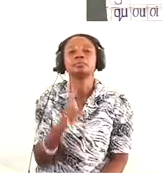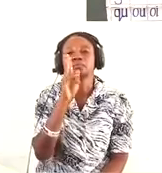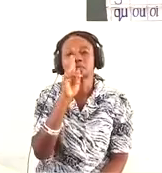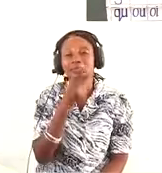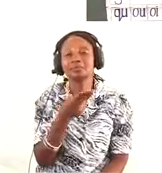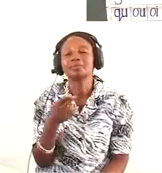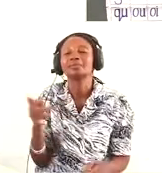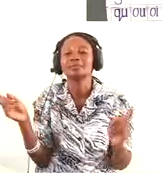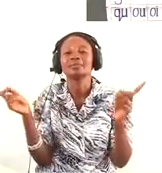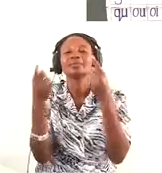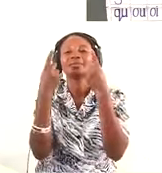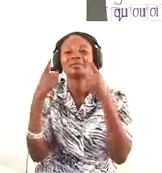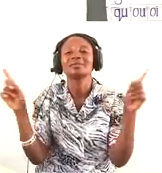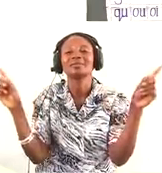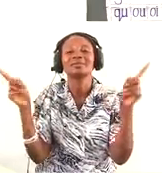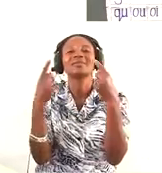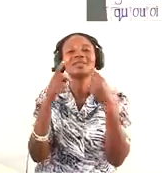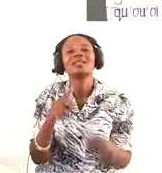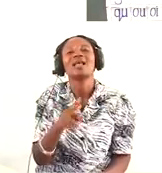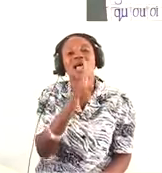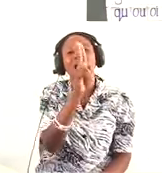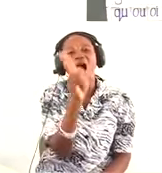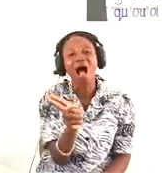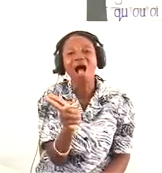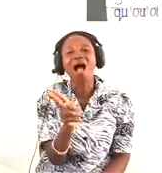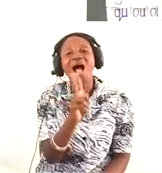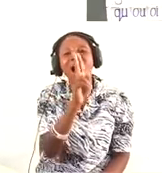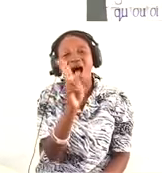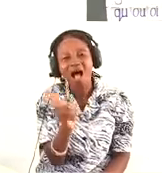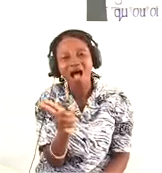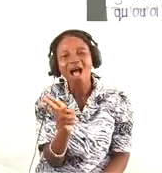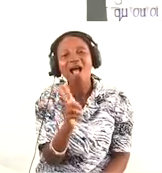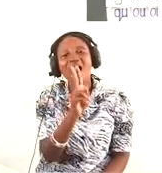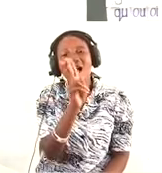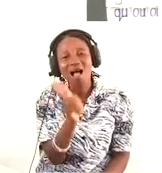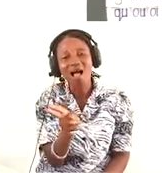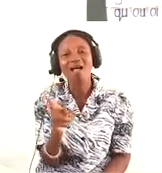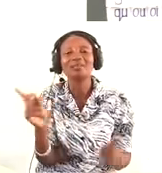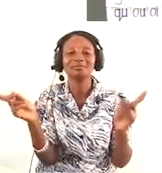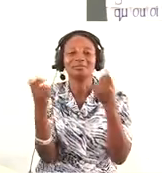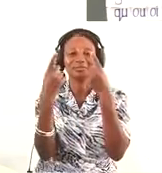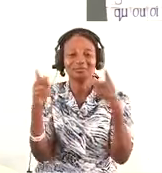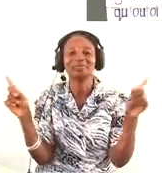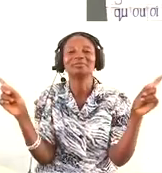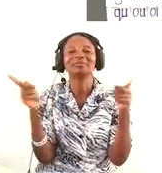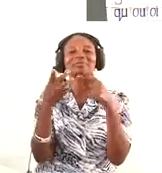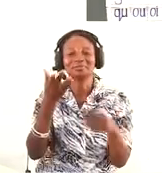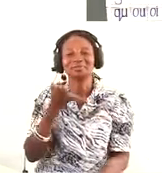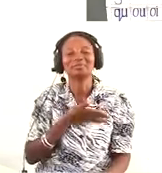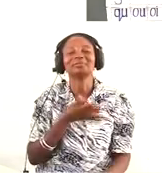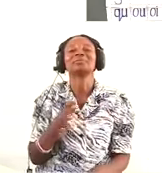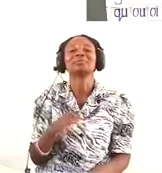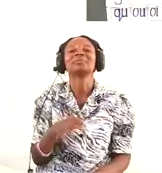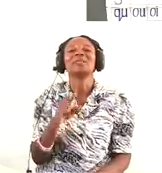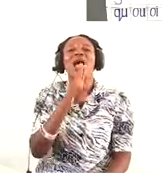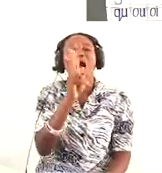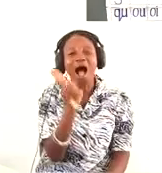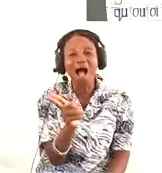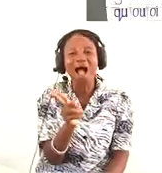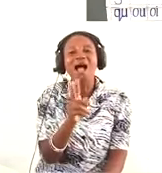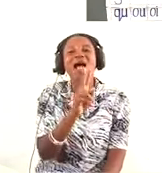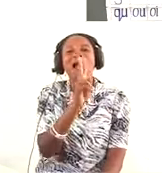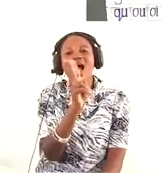can we try the song of this letter sound? And what is the letter sound? Let's say it together.